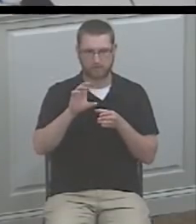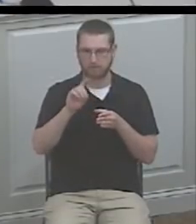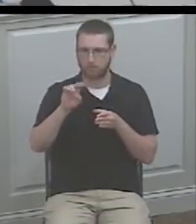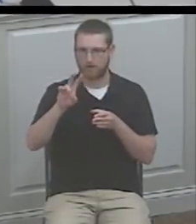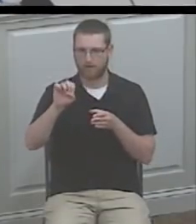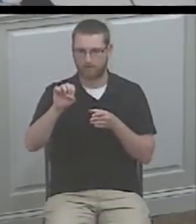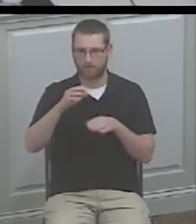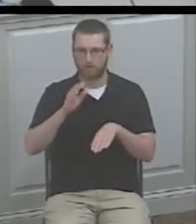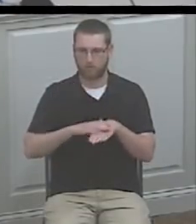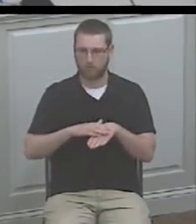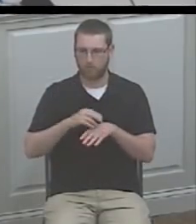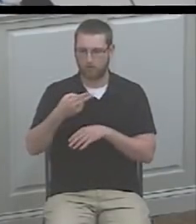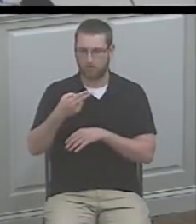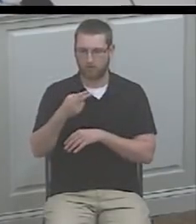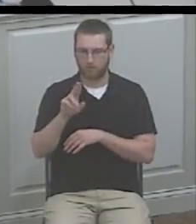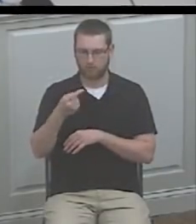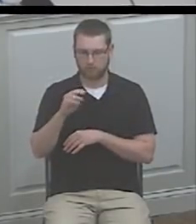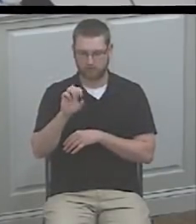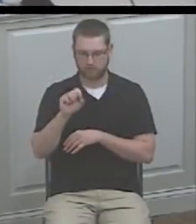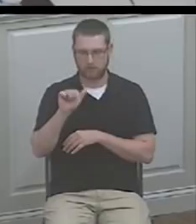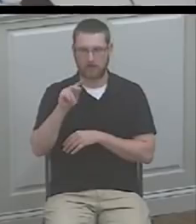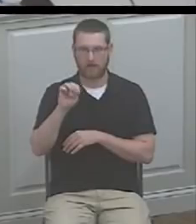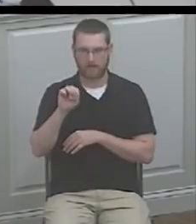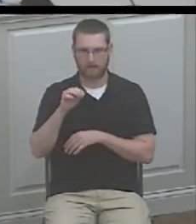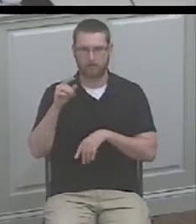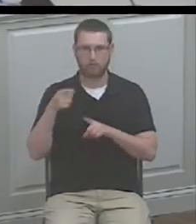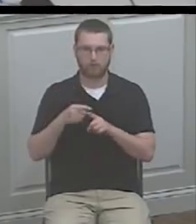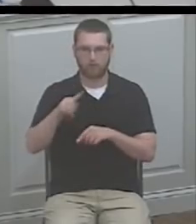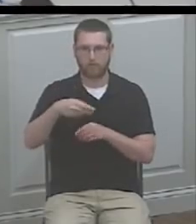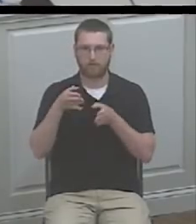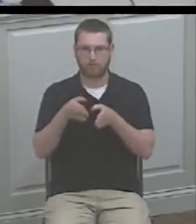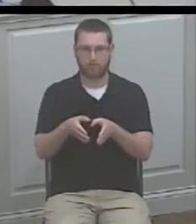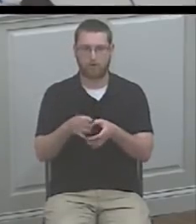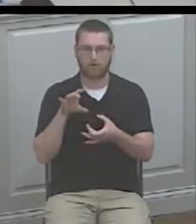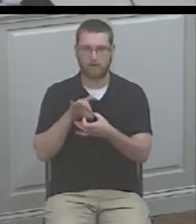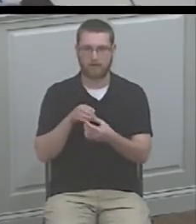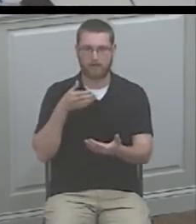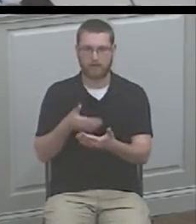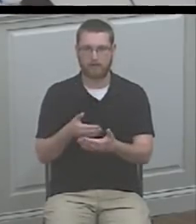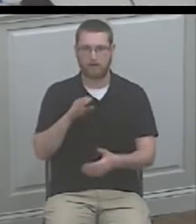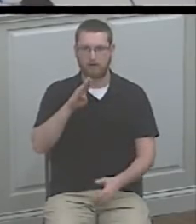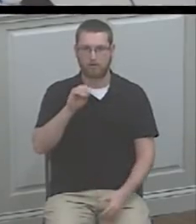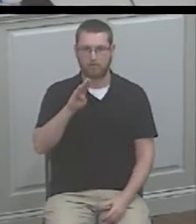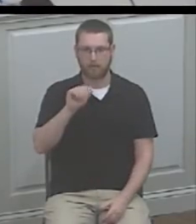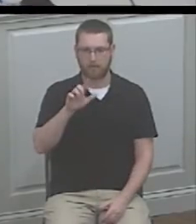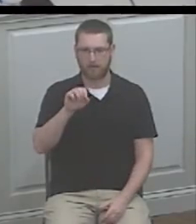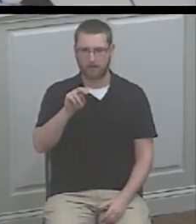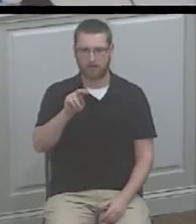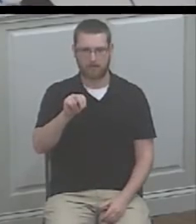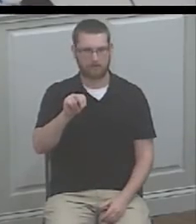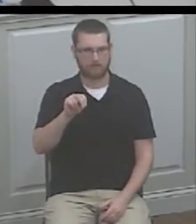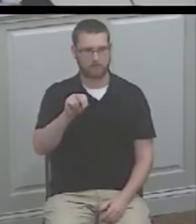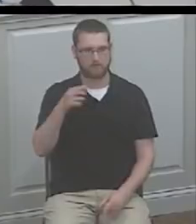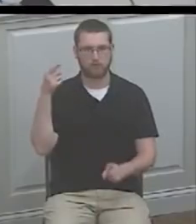Road along Hughes Lane, connecting that to a proposed water line from the bypass near Bob Allen's used car lot